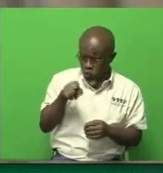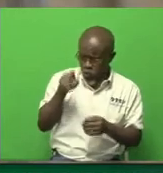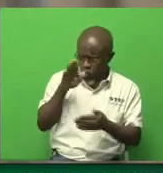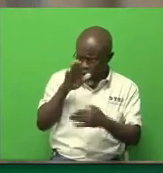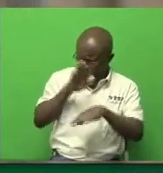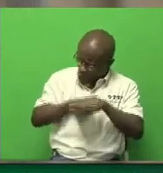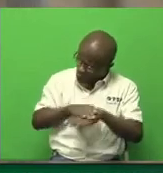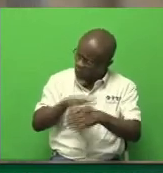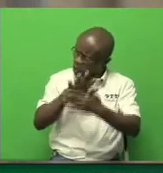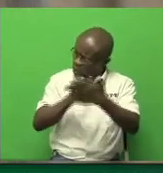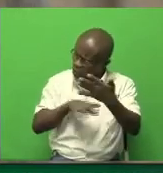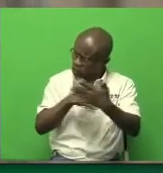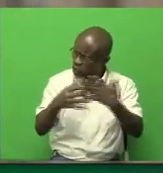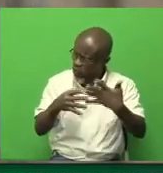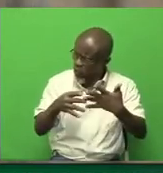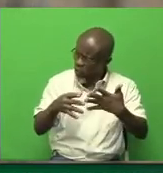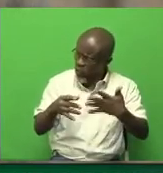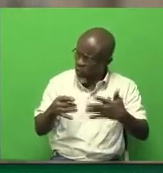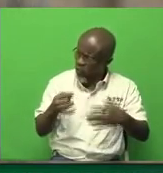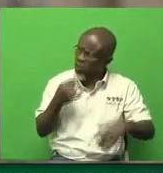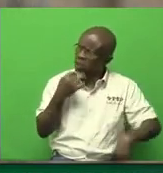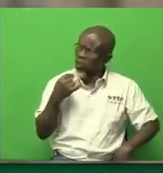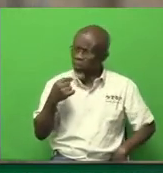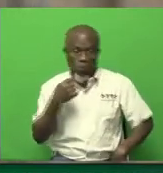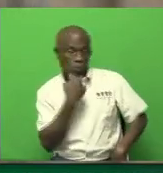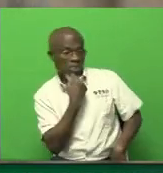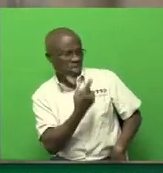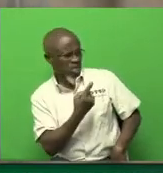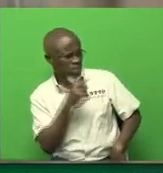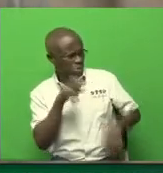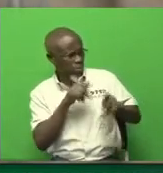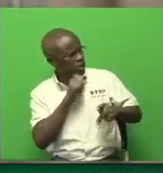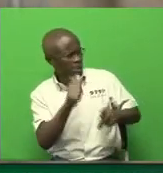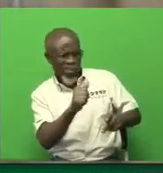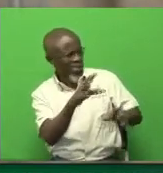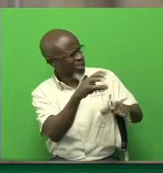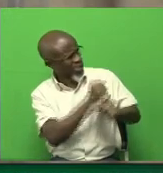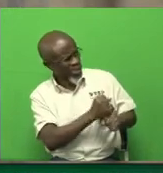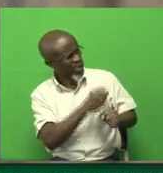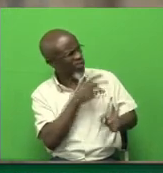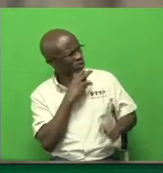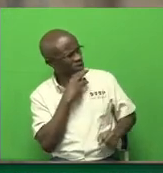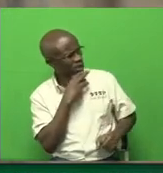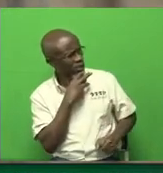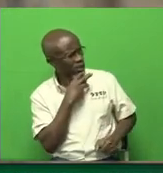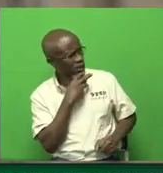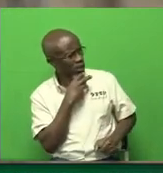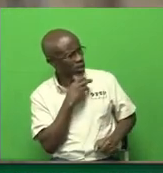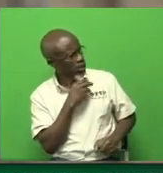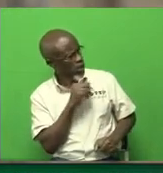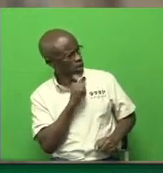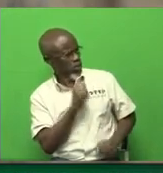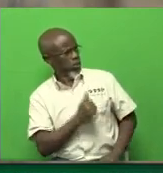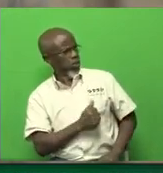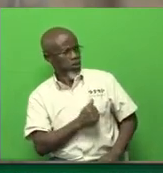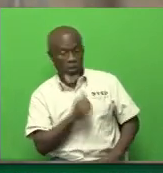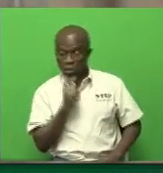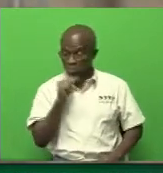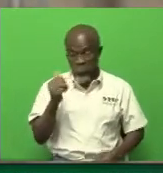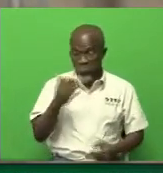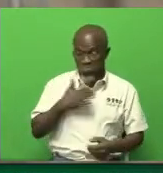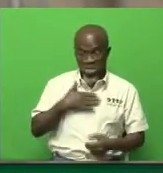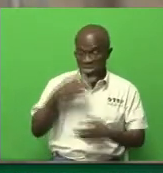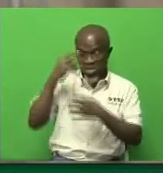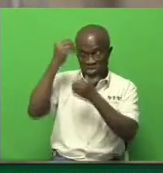where Minnesota people are complaining they are not receiving the water he said that is not my information well minister if you do not have